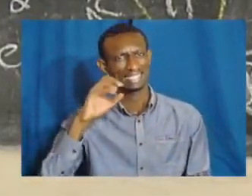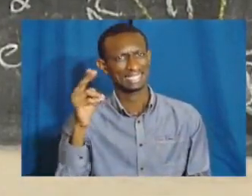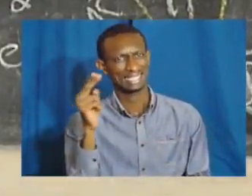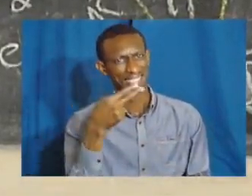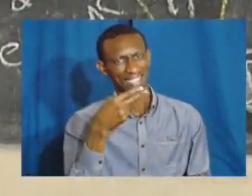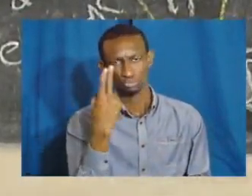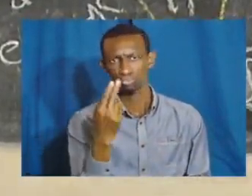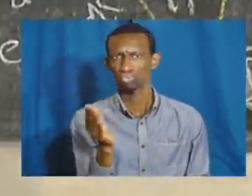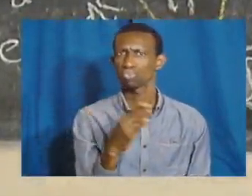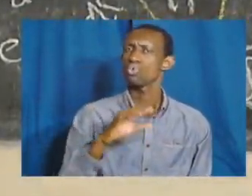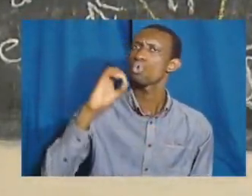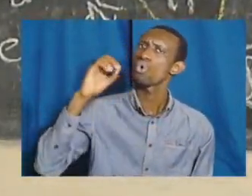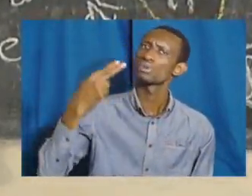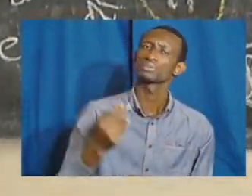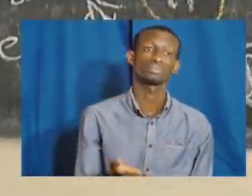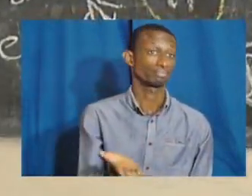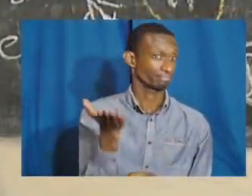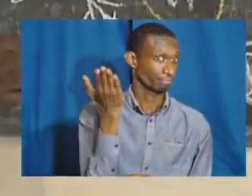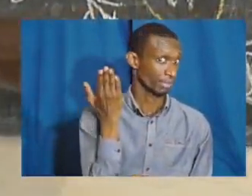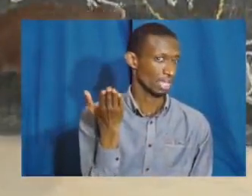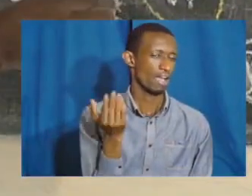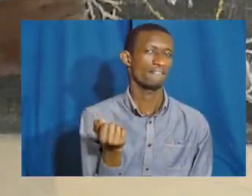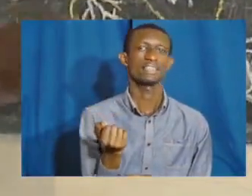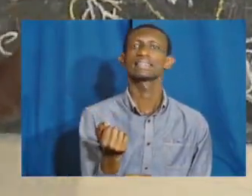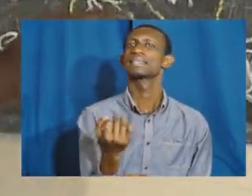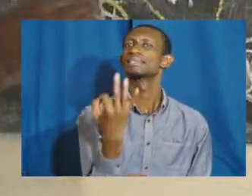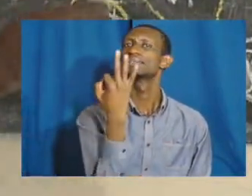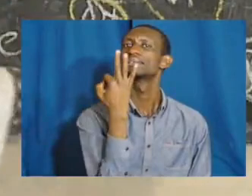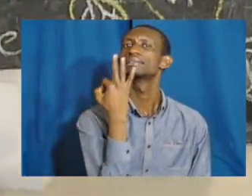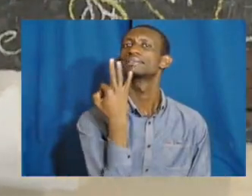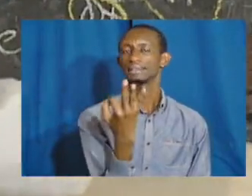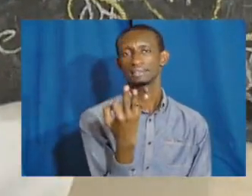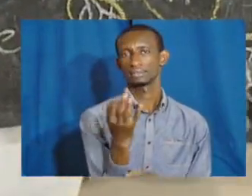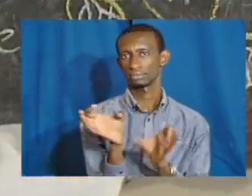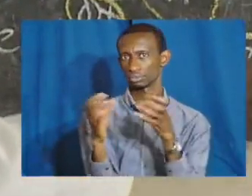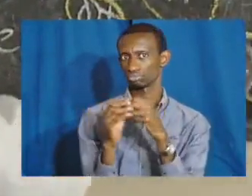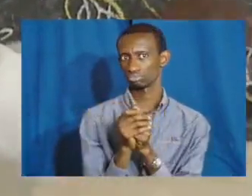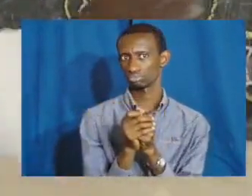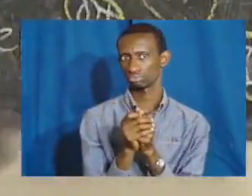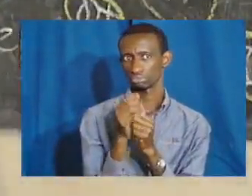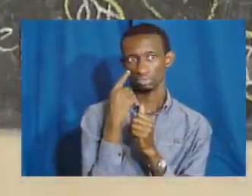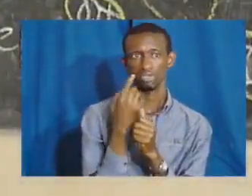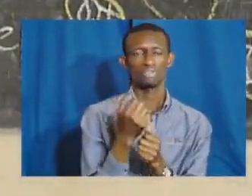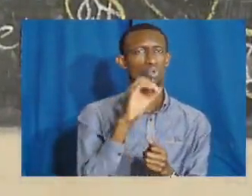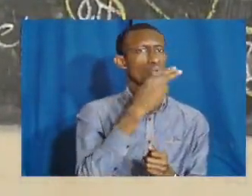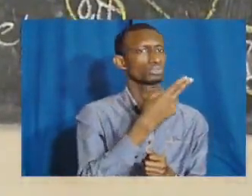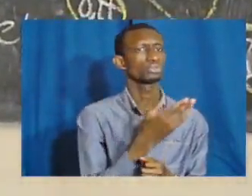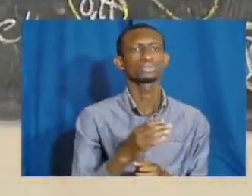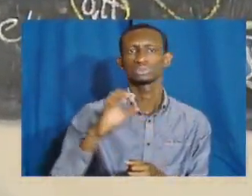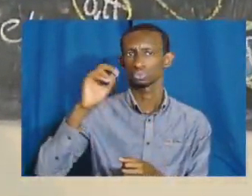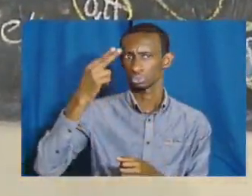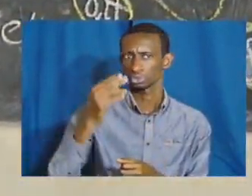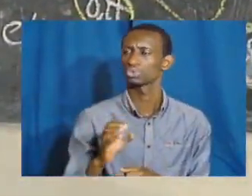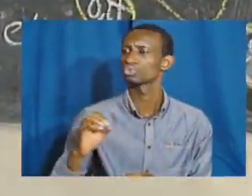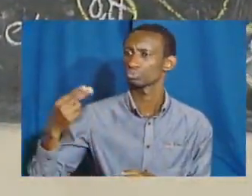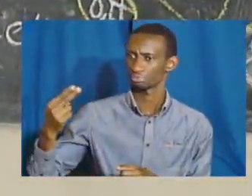have 3 alcohols. You have this one, you have this, and then you have this. Those are 3, tri.